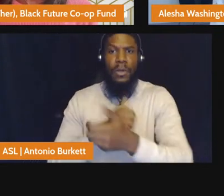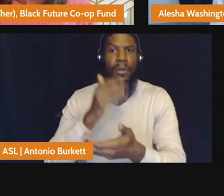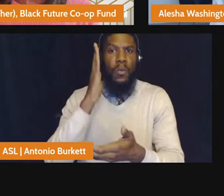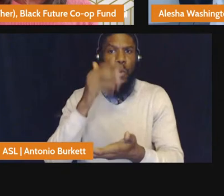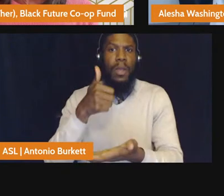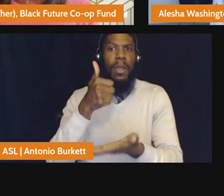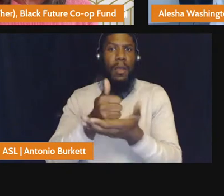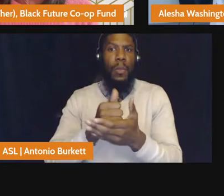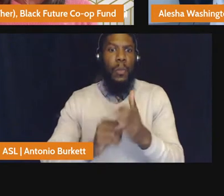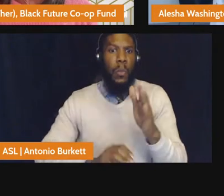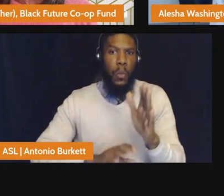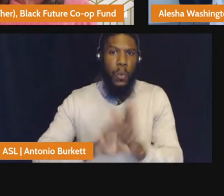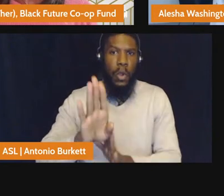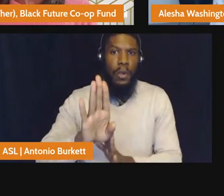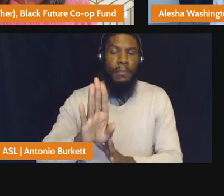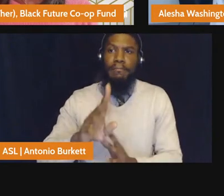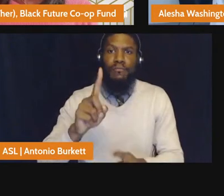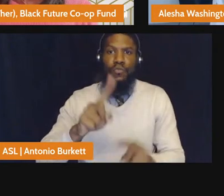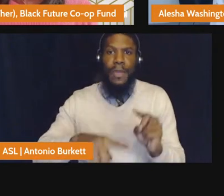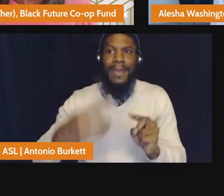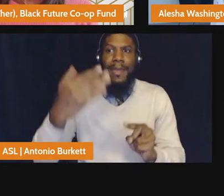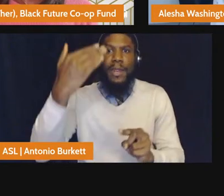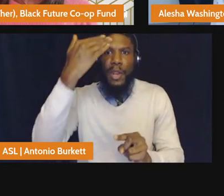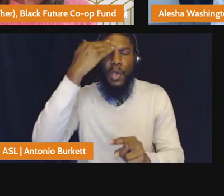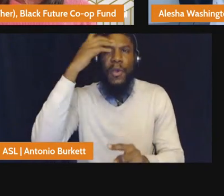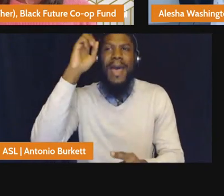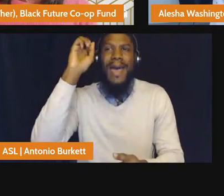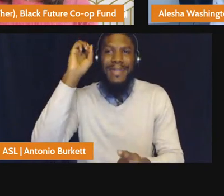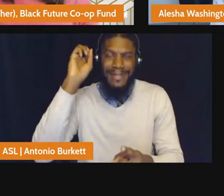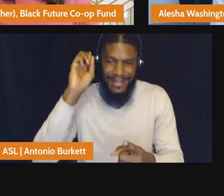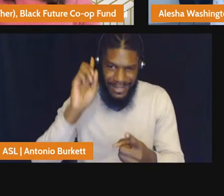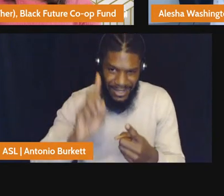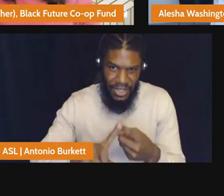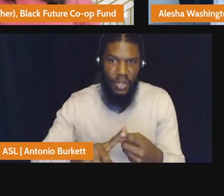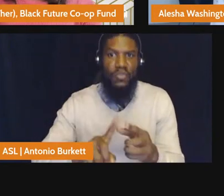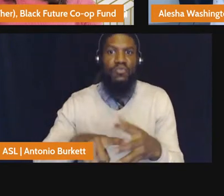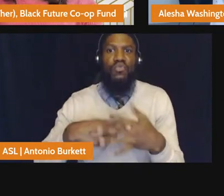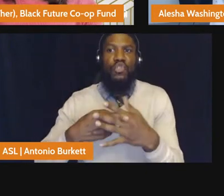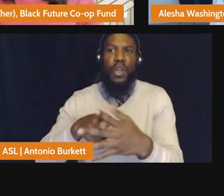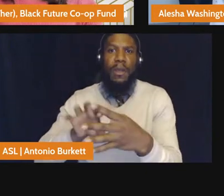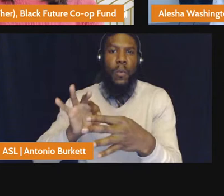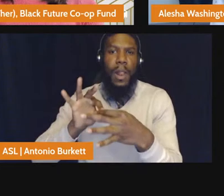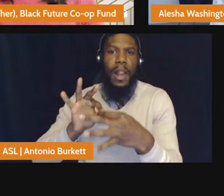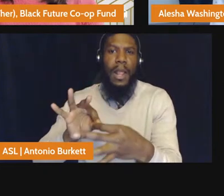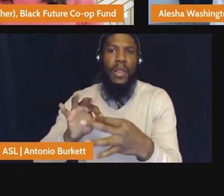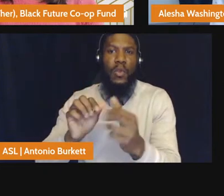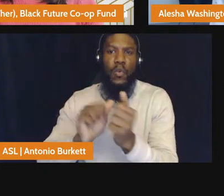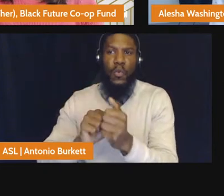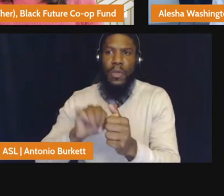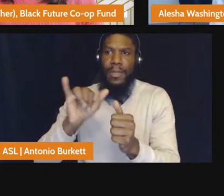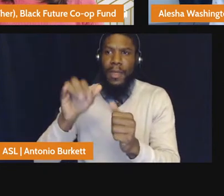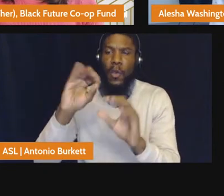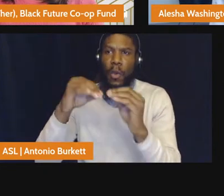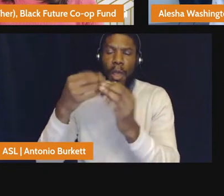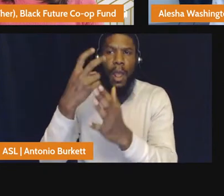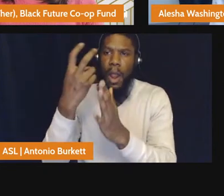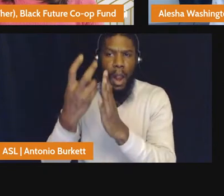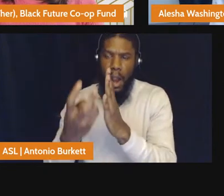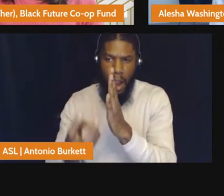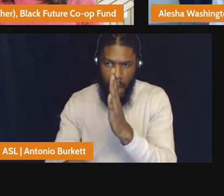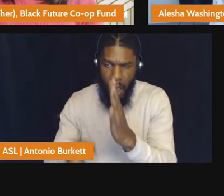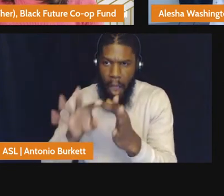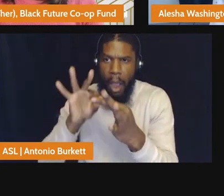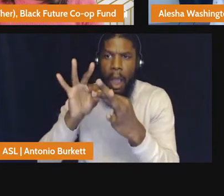that until you get in relationship with them, mm-hmm. until you get in relationship with that organization and you're getting close enough and you're